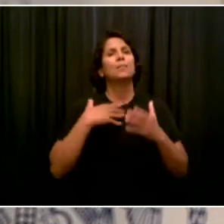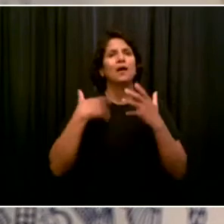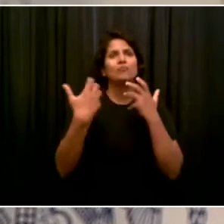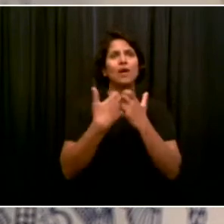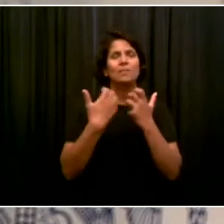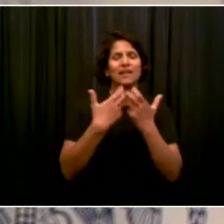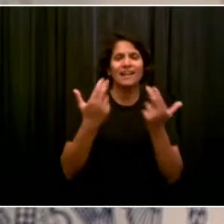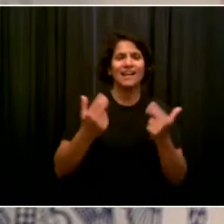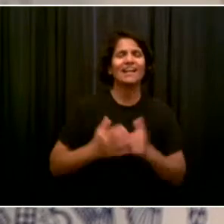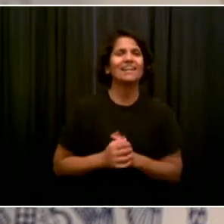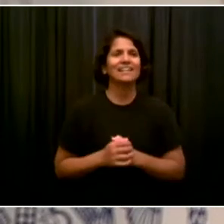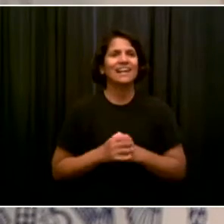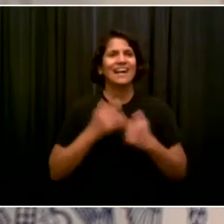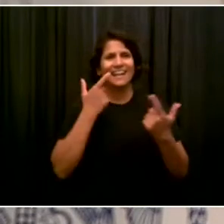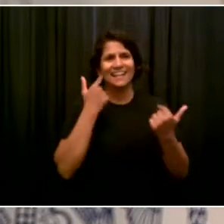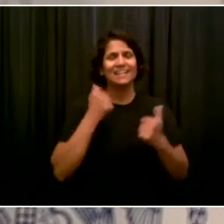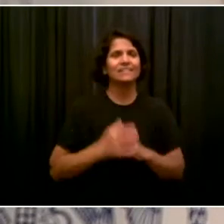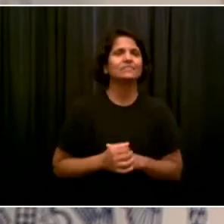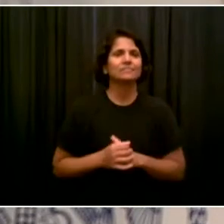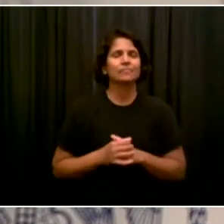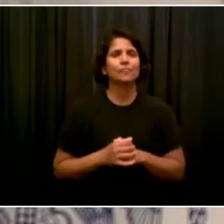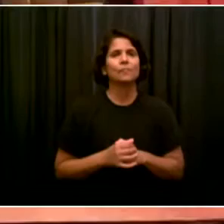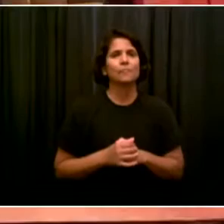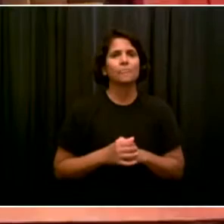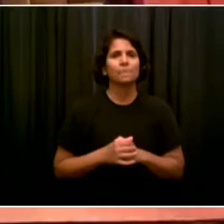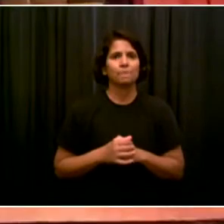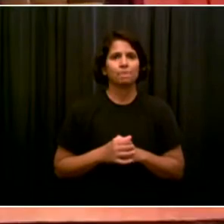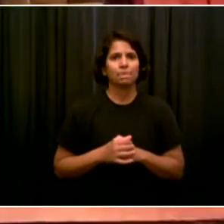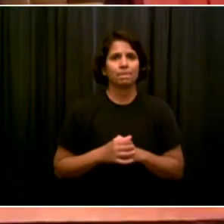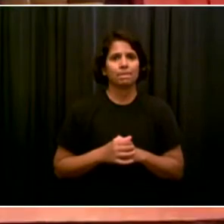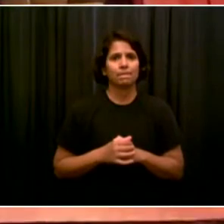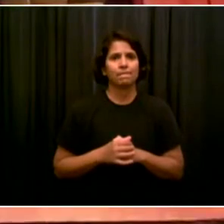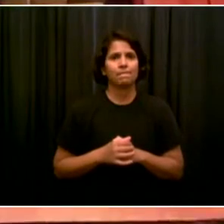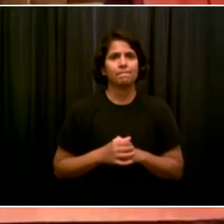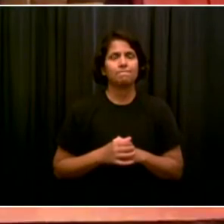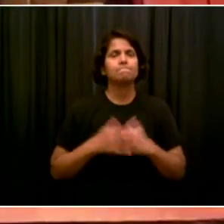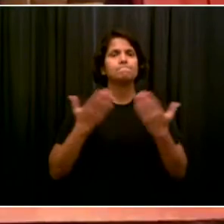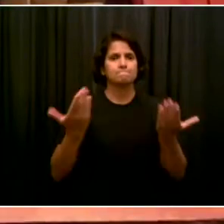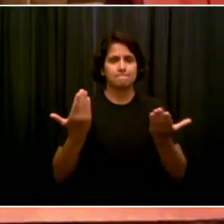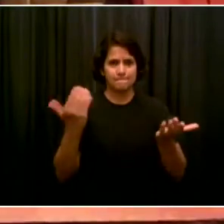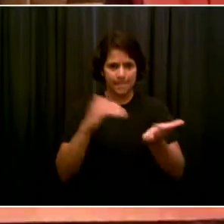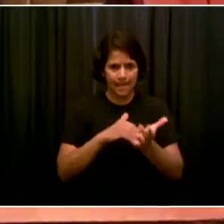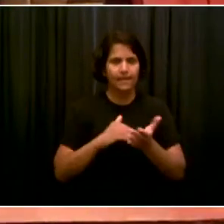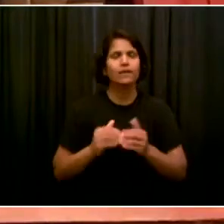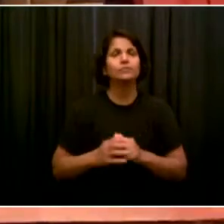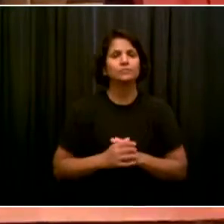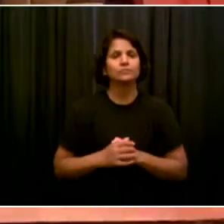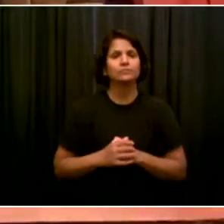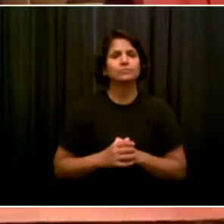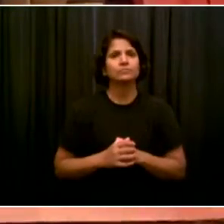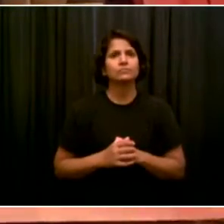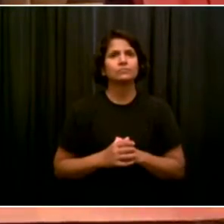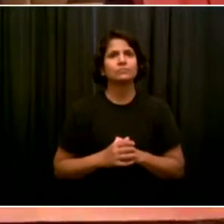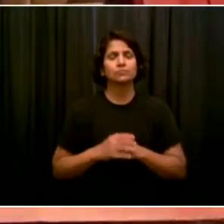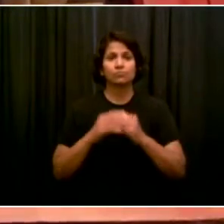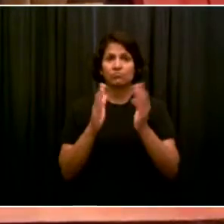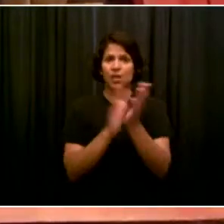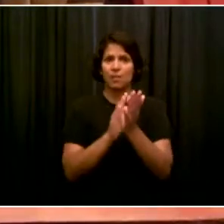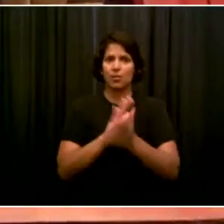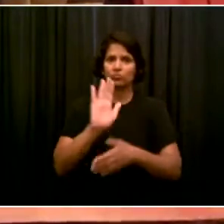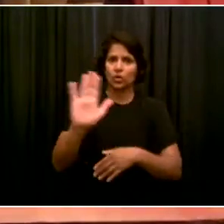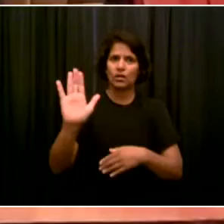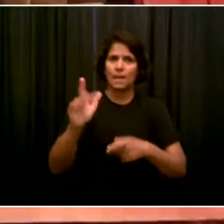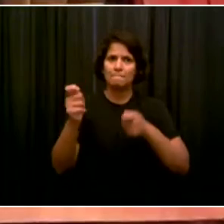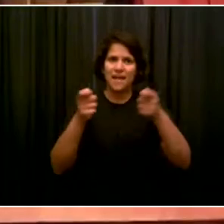I do want to just once again commend your administration and thank